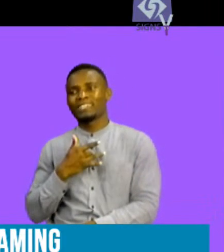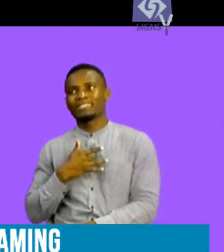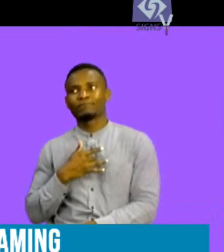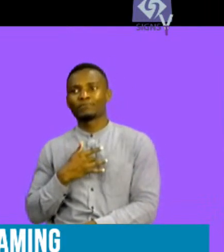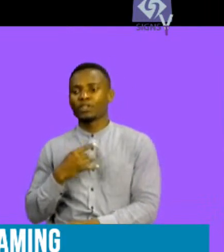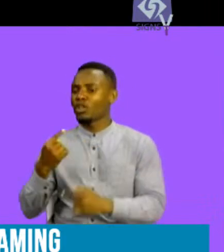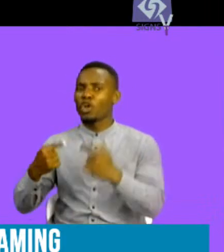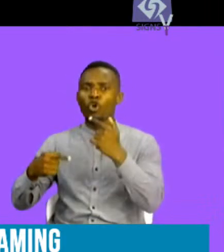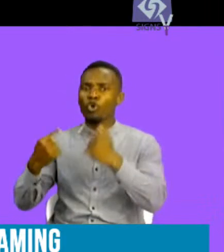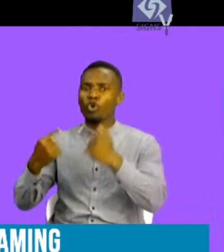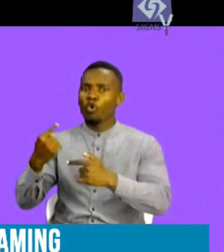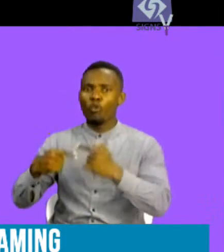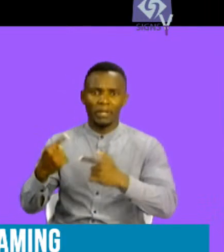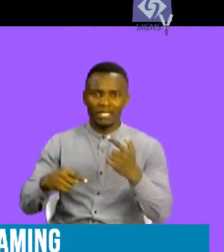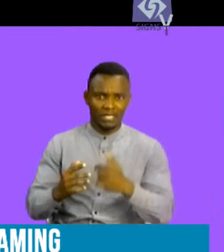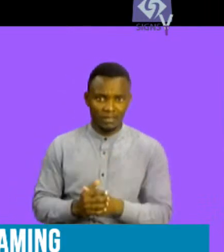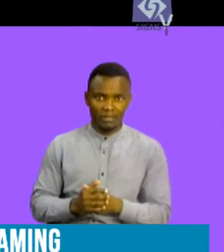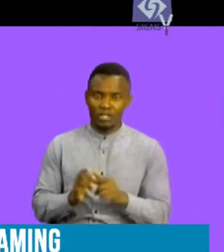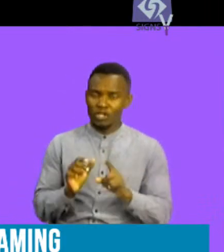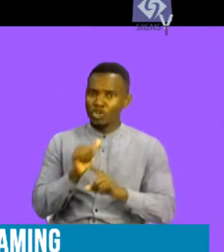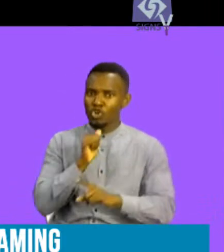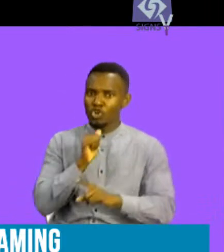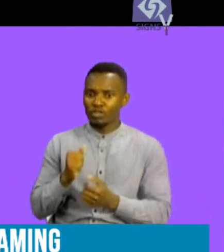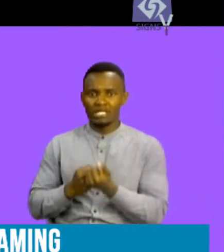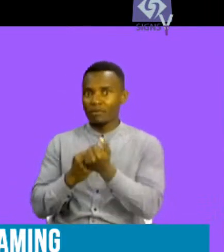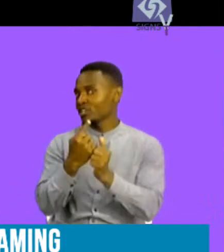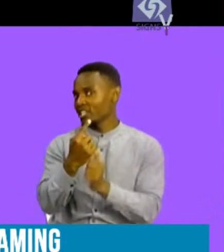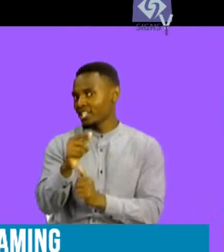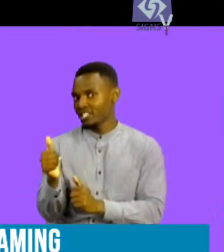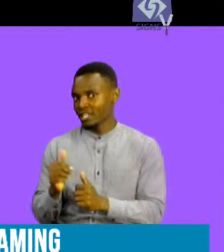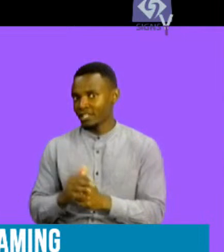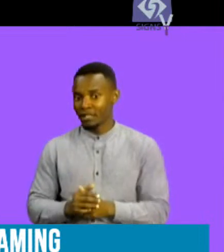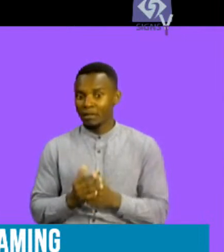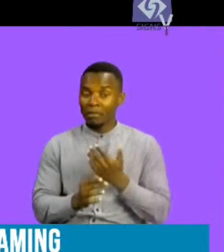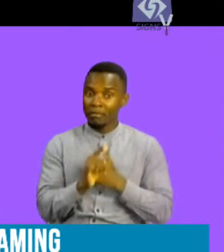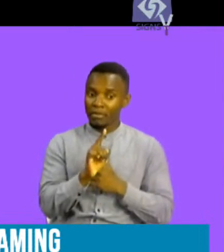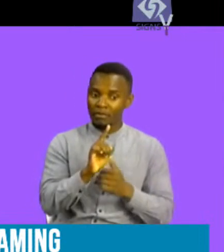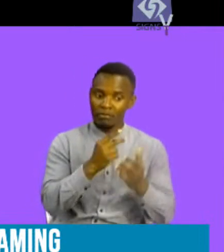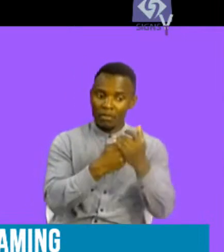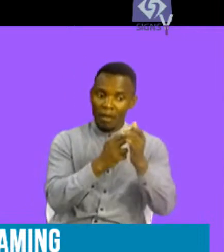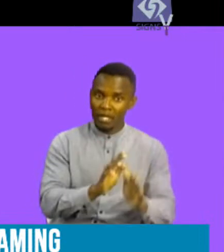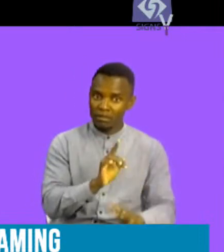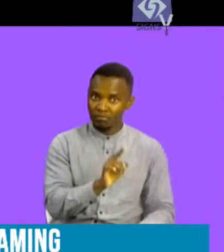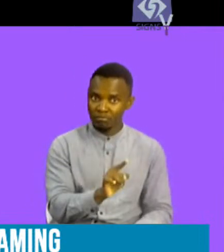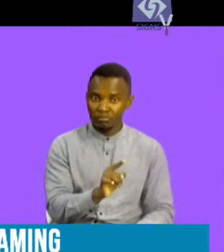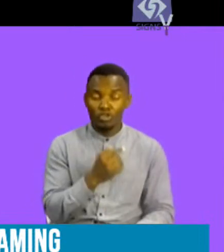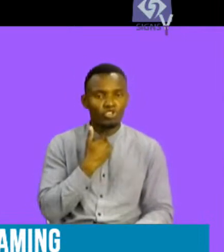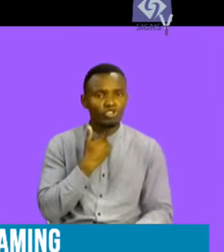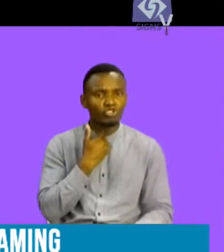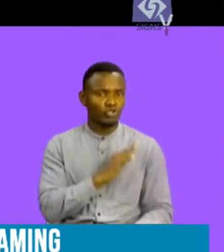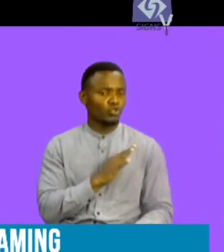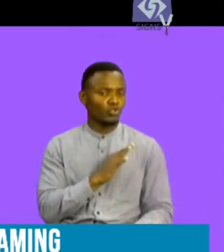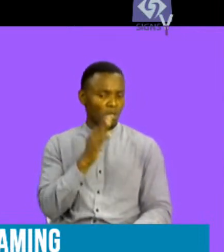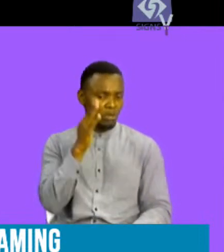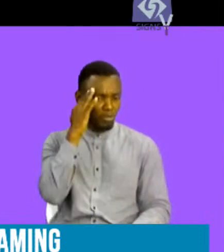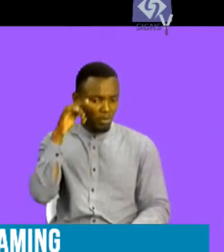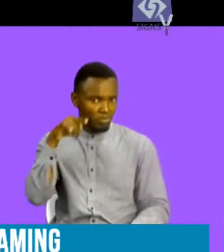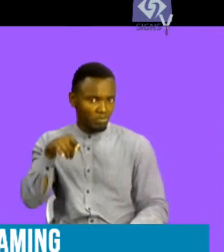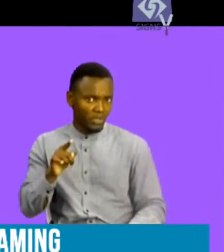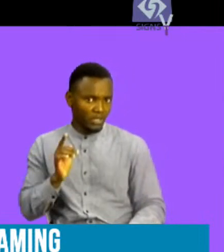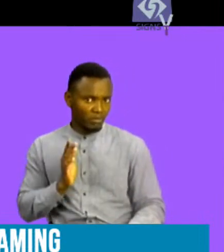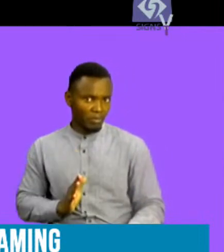instead of complementing each other. Yeah. So you would find this partner doesn't want to know what this other partner is doing, and they